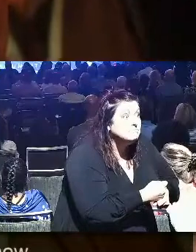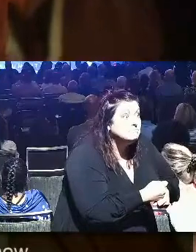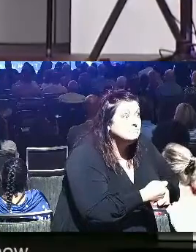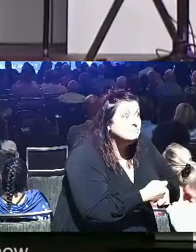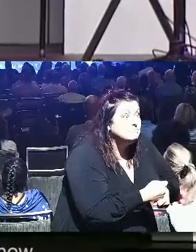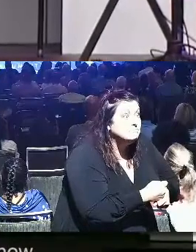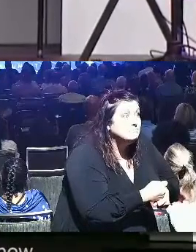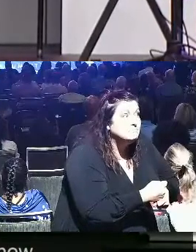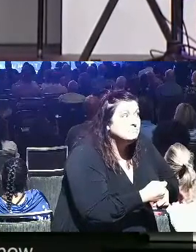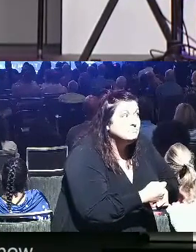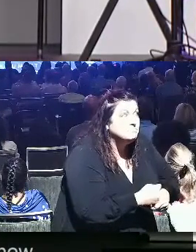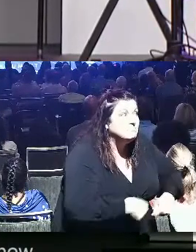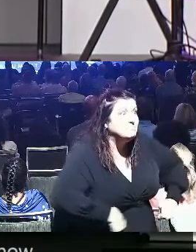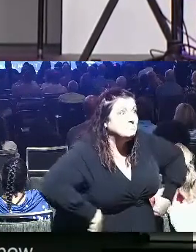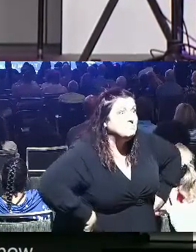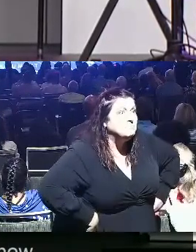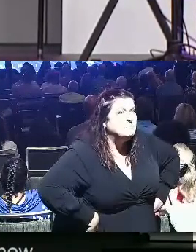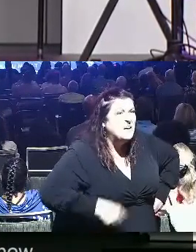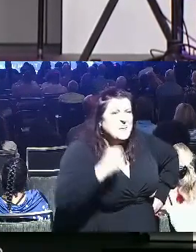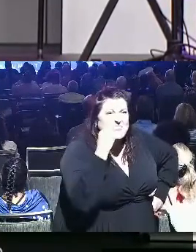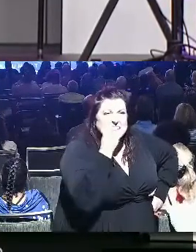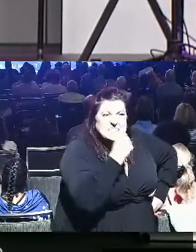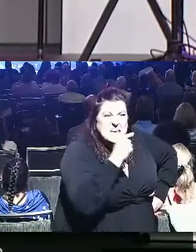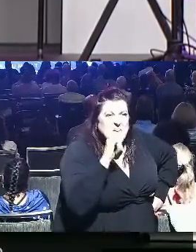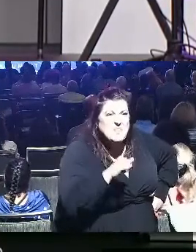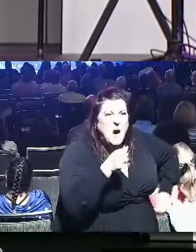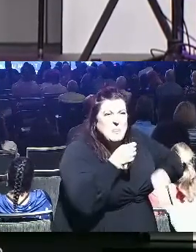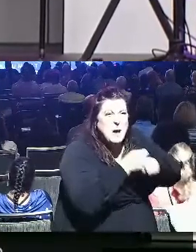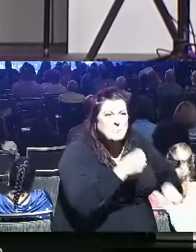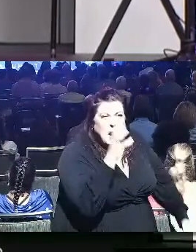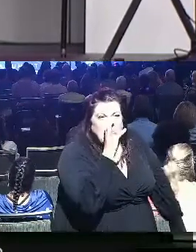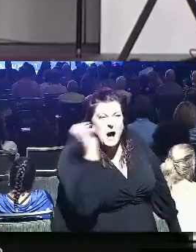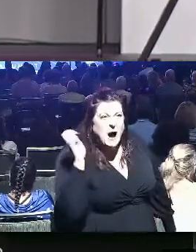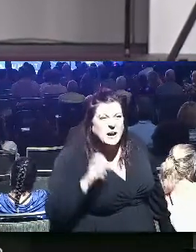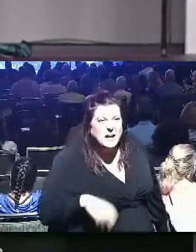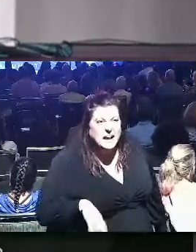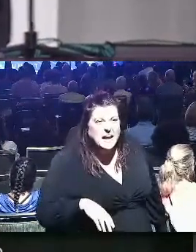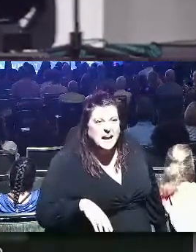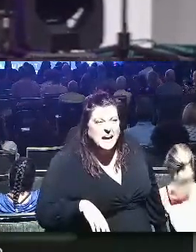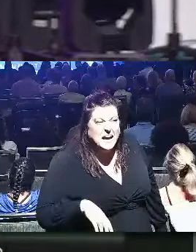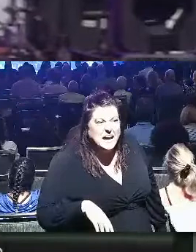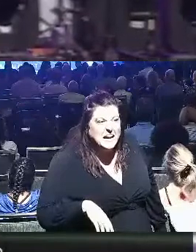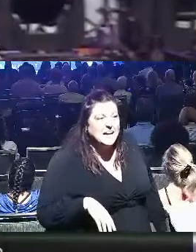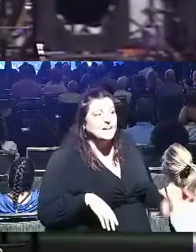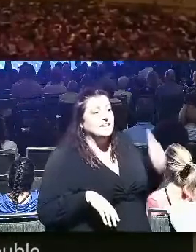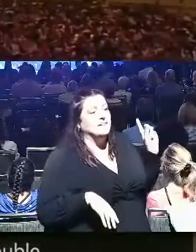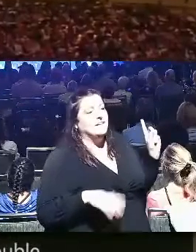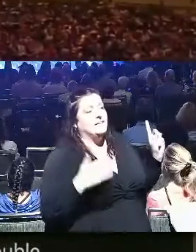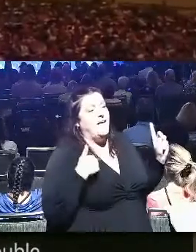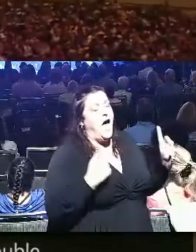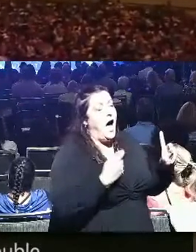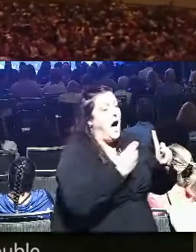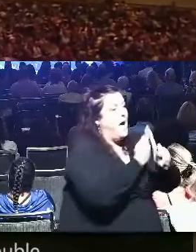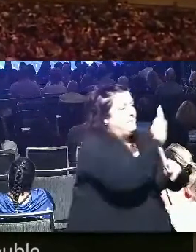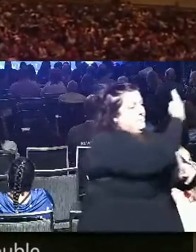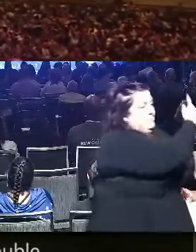Dang, look at the teeth on her, you know what I mean? This is where I get in trouble. I'm off script right now, so that's not good. But